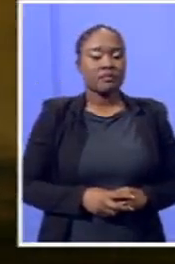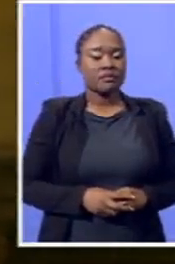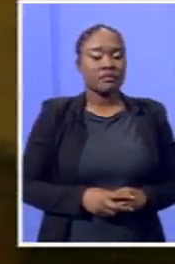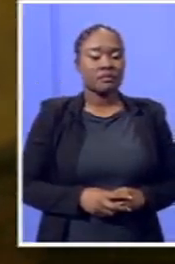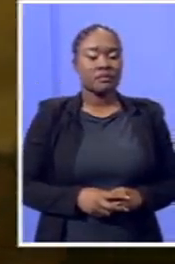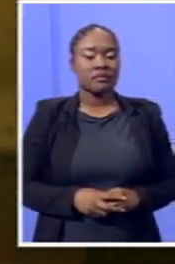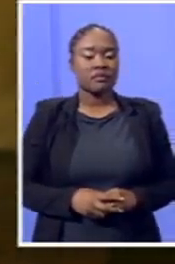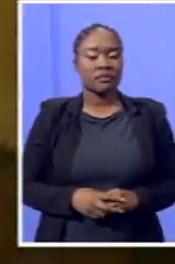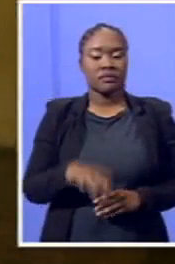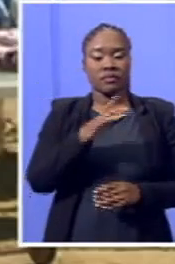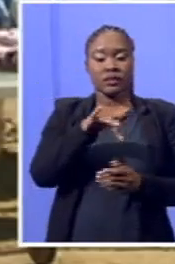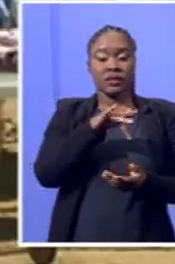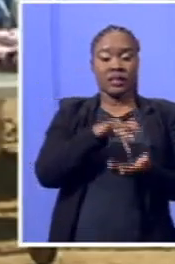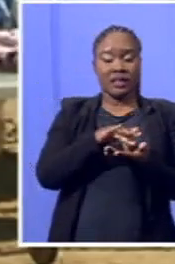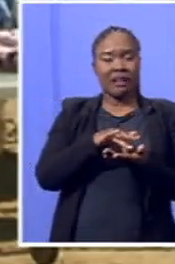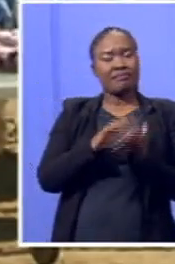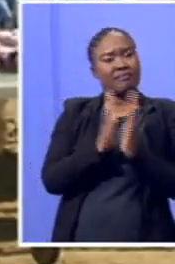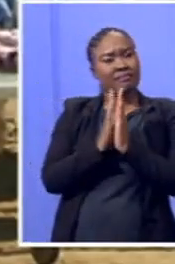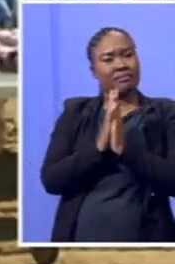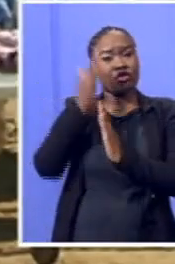The center wants government support.